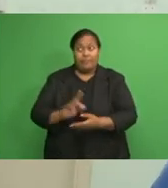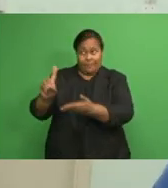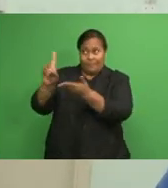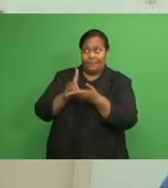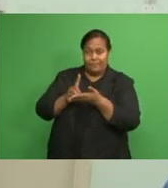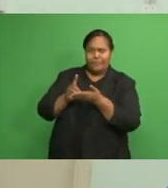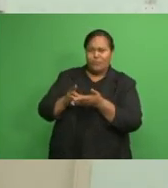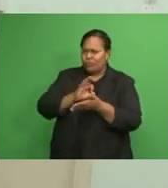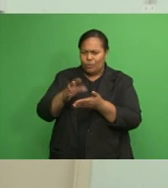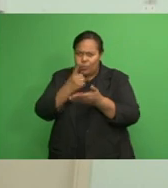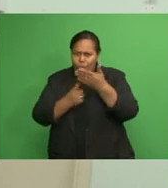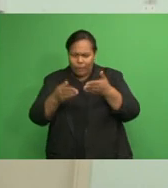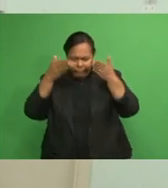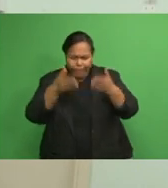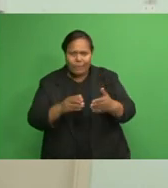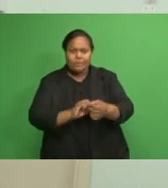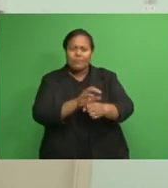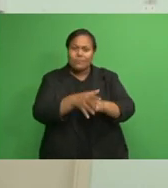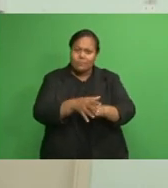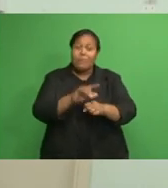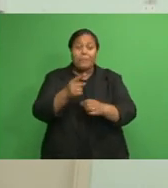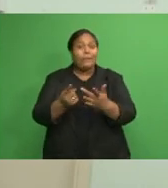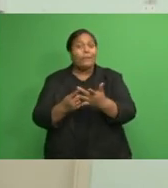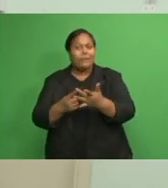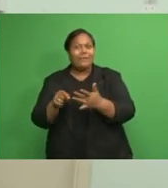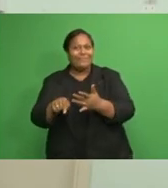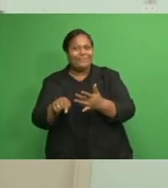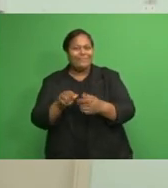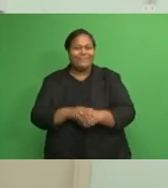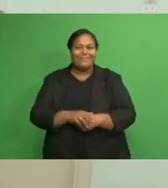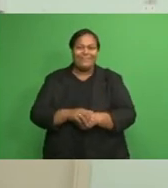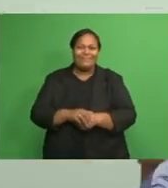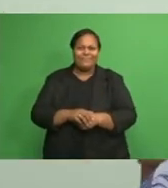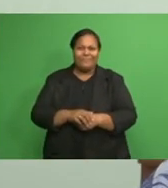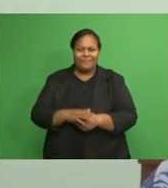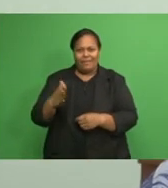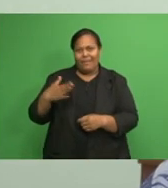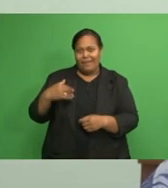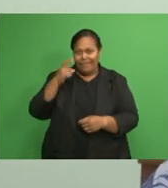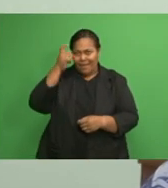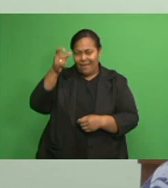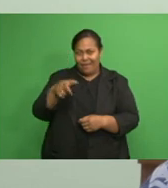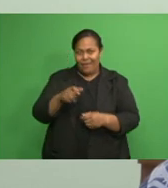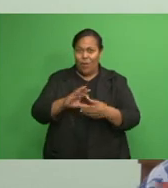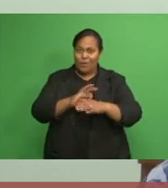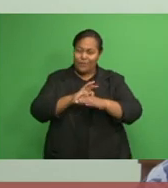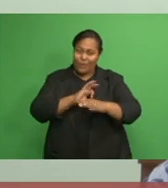only focused on COVID-19, but on other aspects of healthcare. Before last year, we had a 20-foot